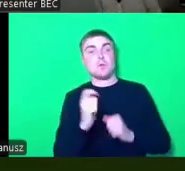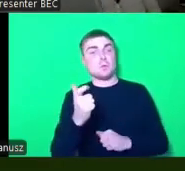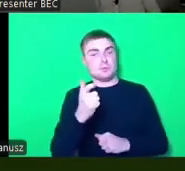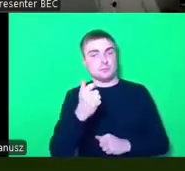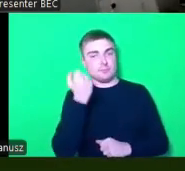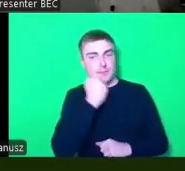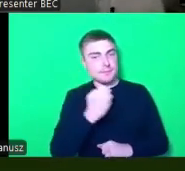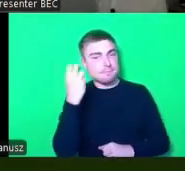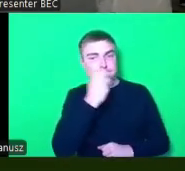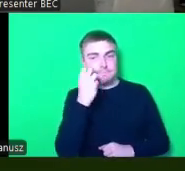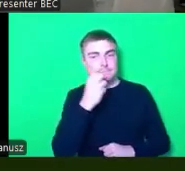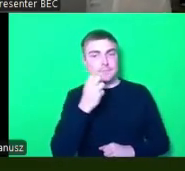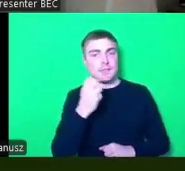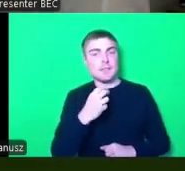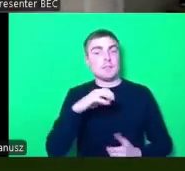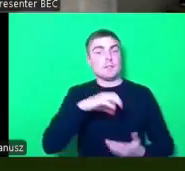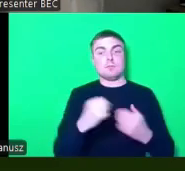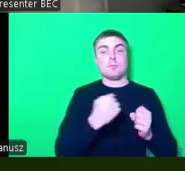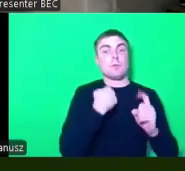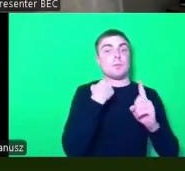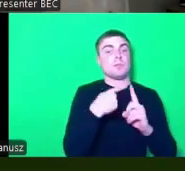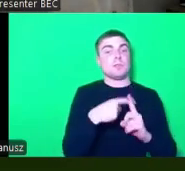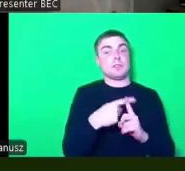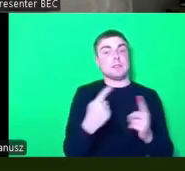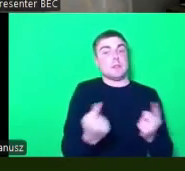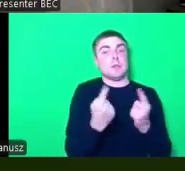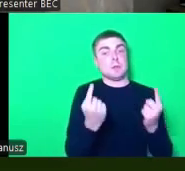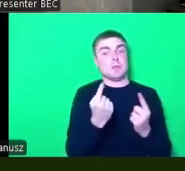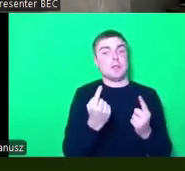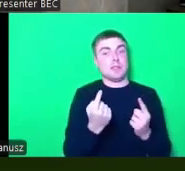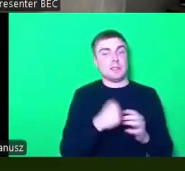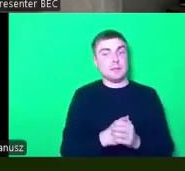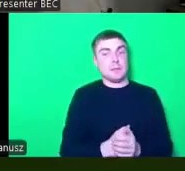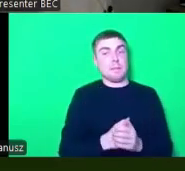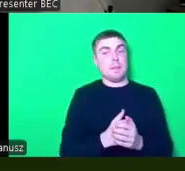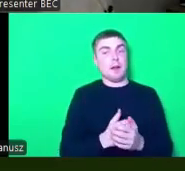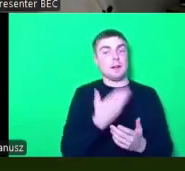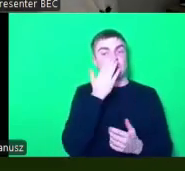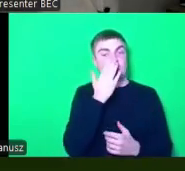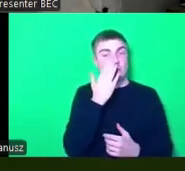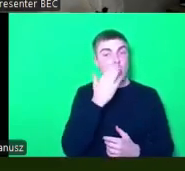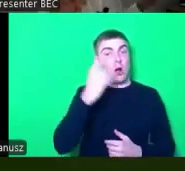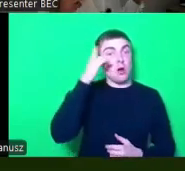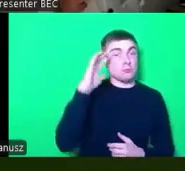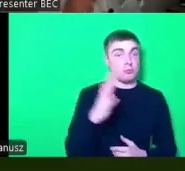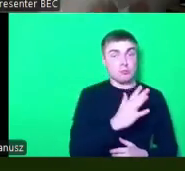strong positive relationship between forest diversity and mental health, but not with the real or